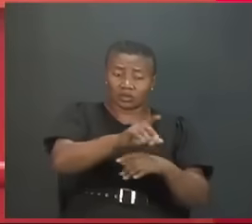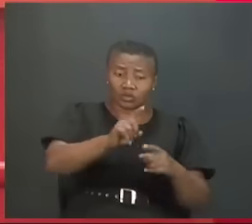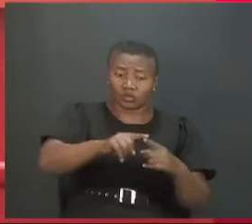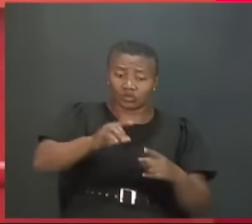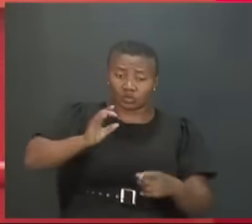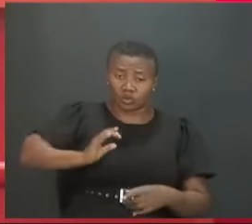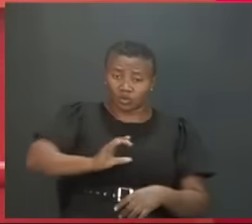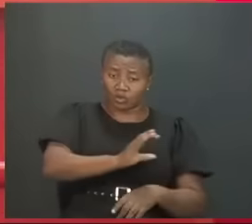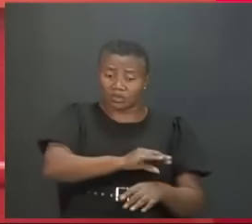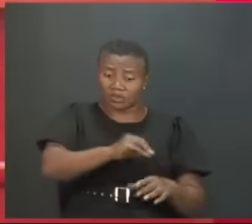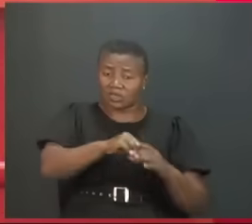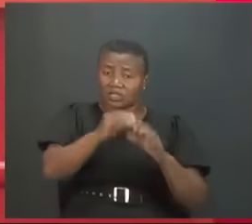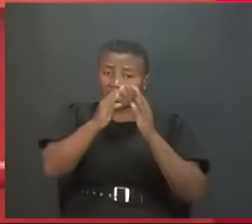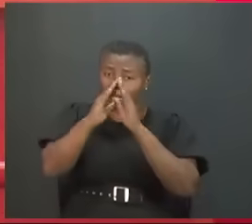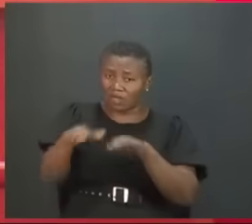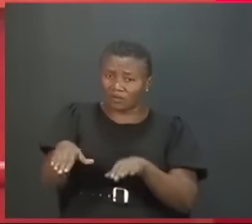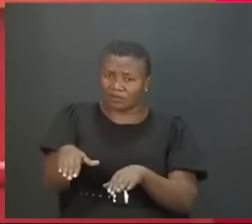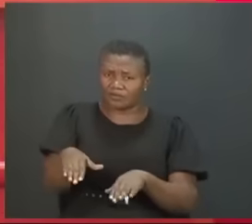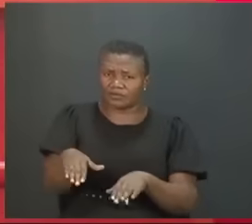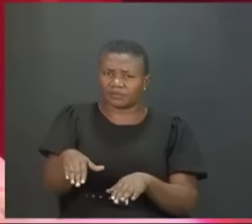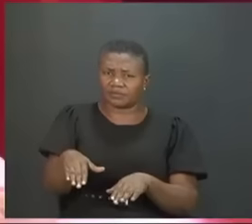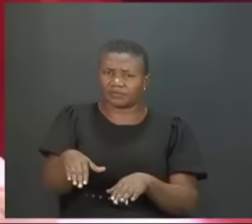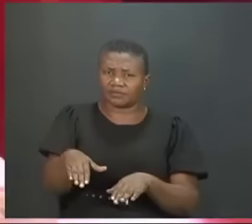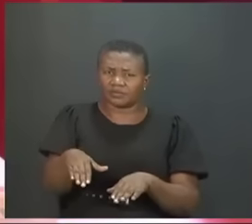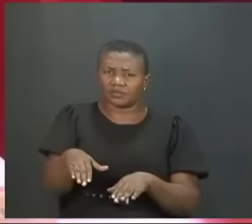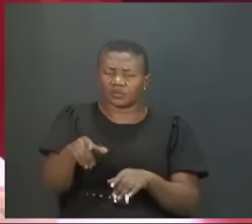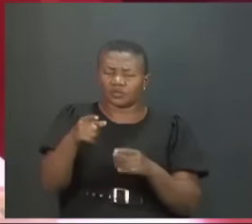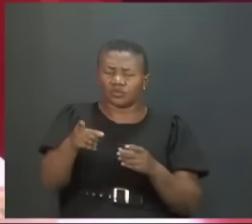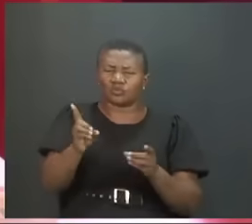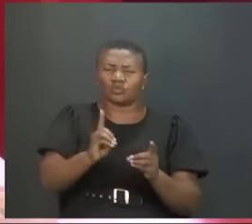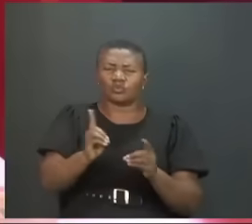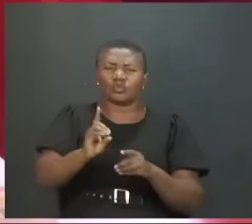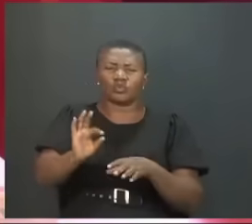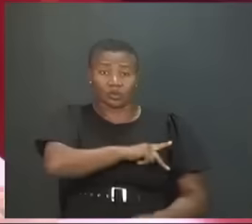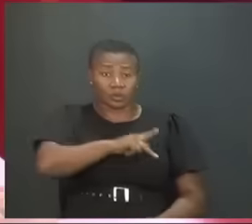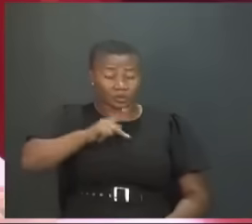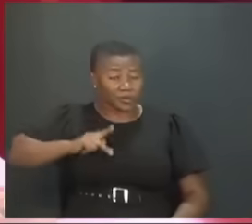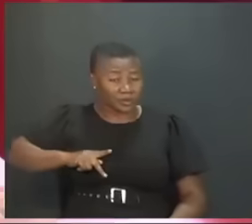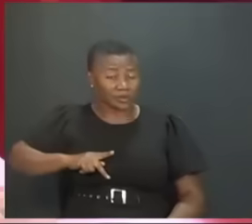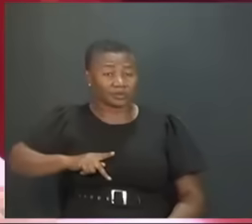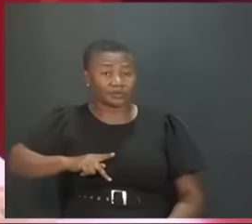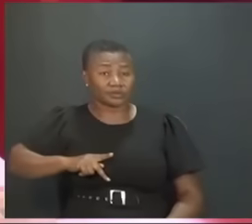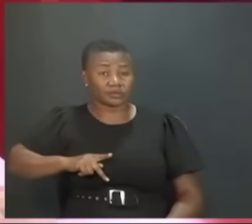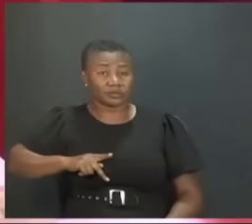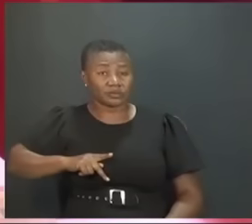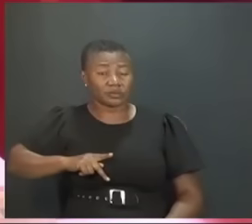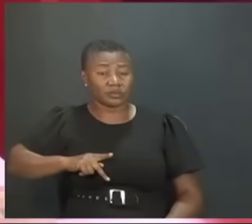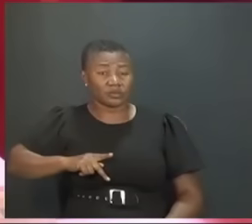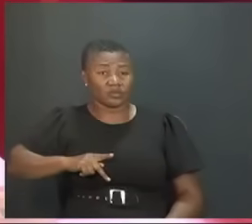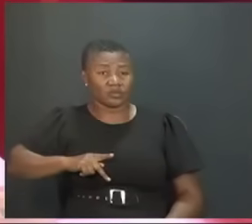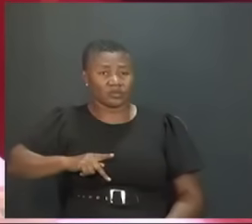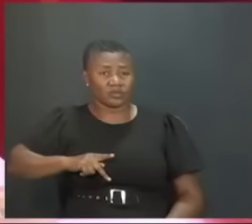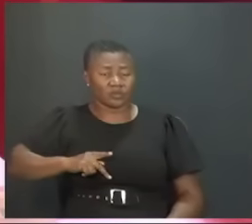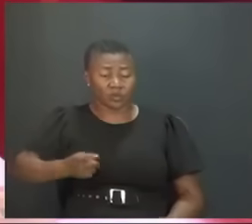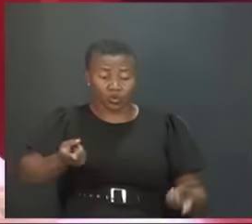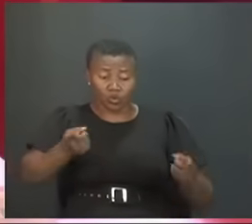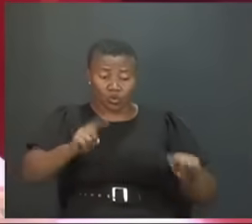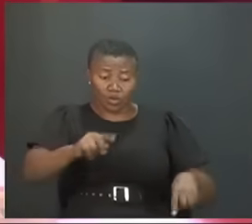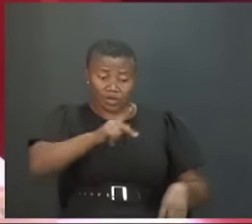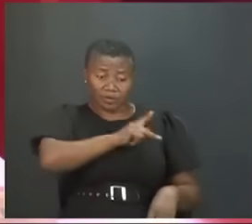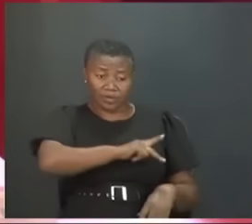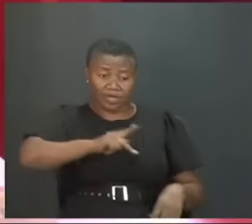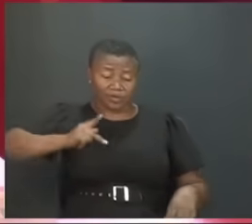this House to exercise a function that constitutionally us dealing with those